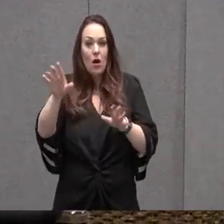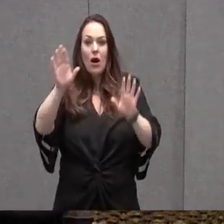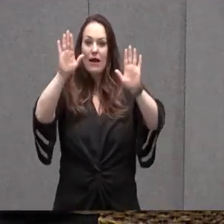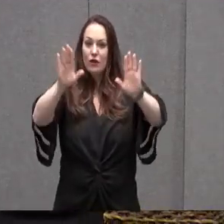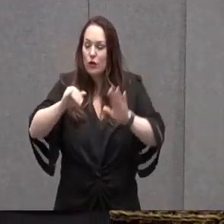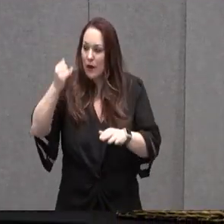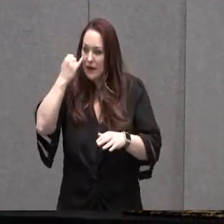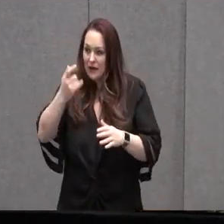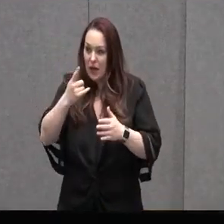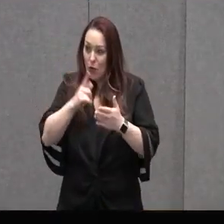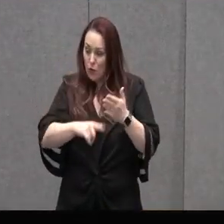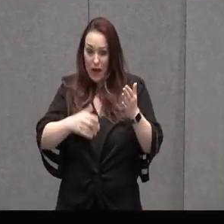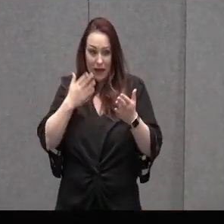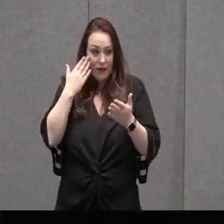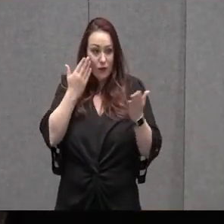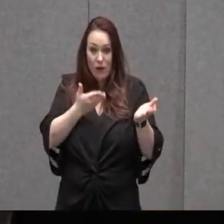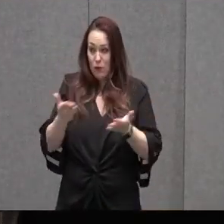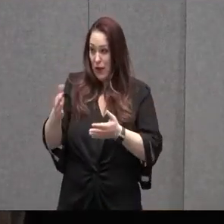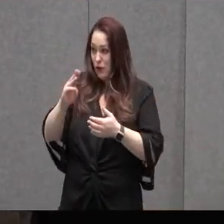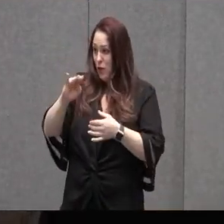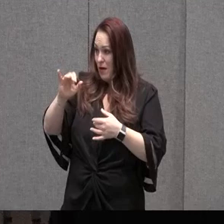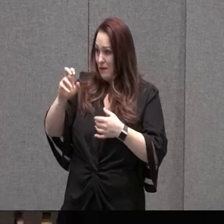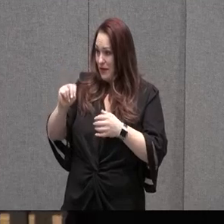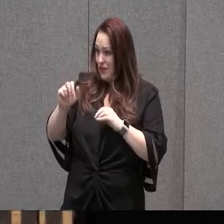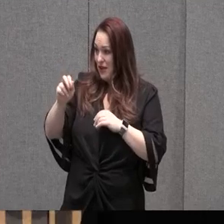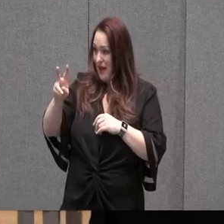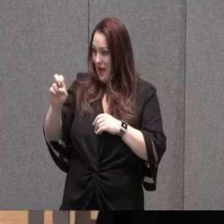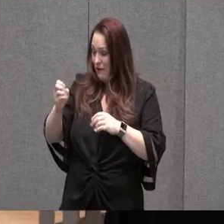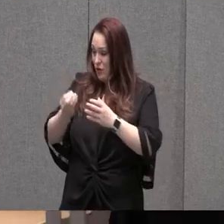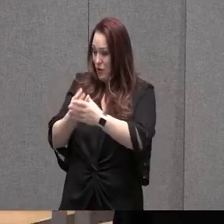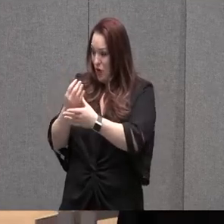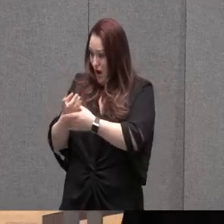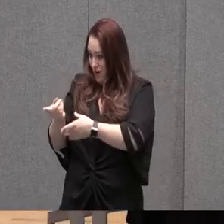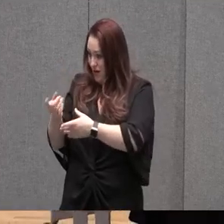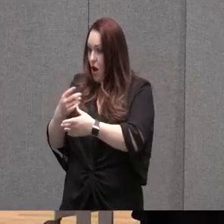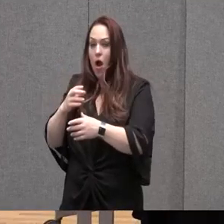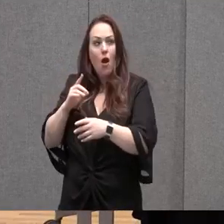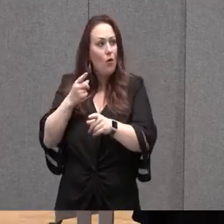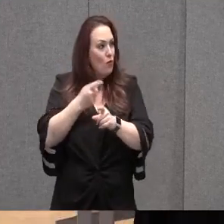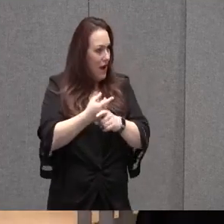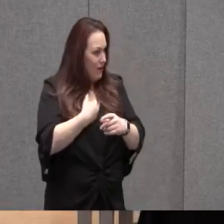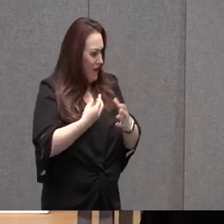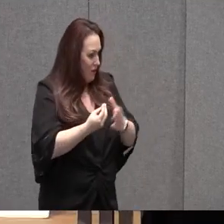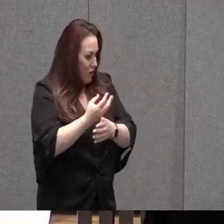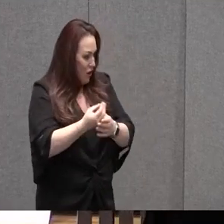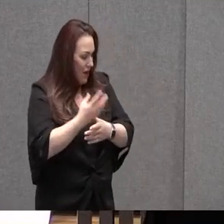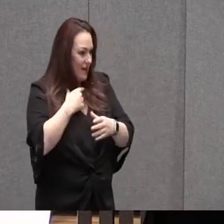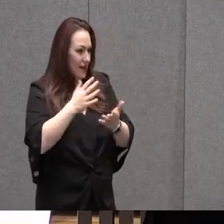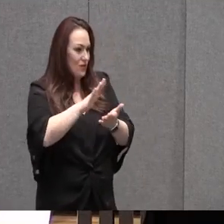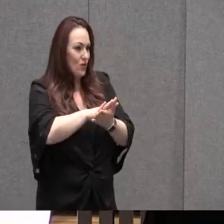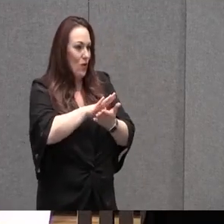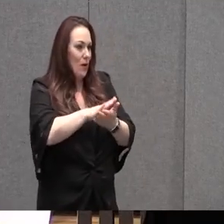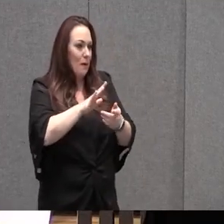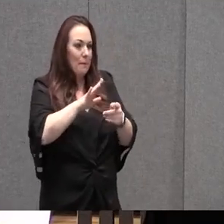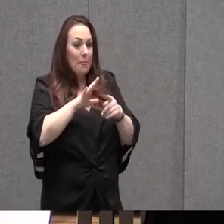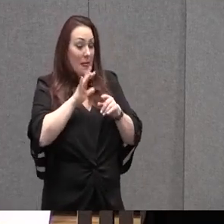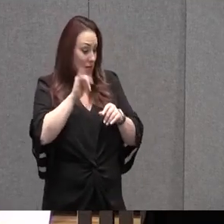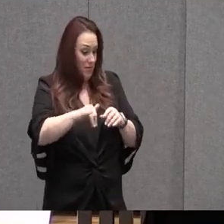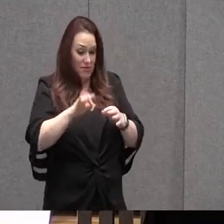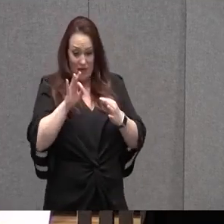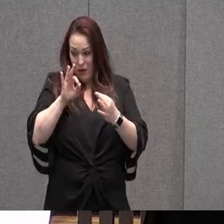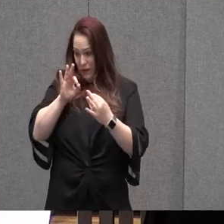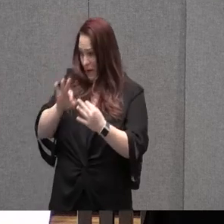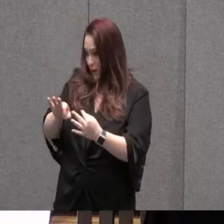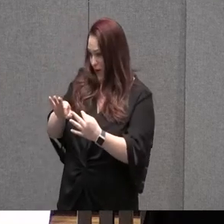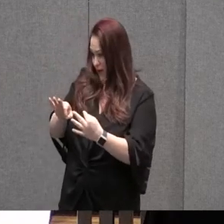School garden? Yes, we have our garden at school. Right, it would be perfect. But I don't know, our